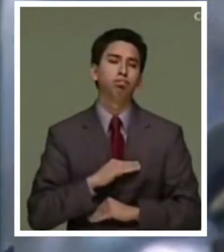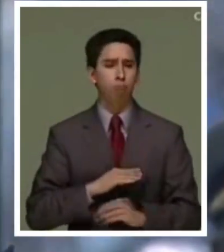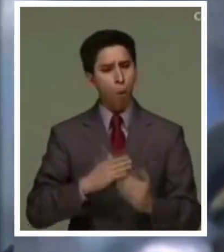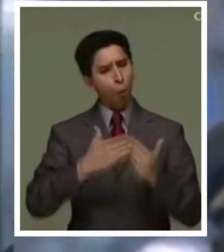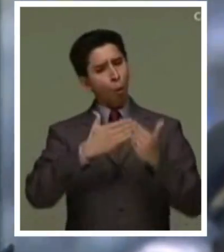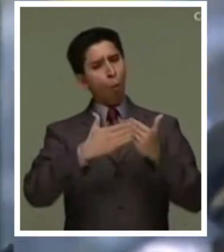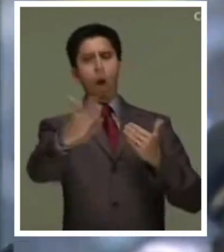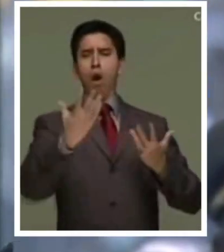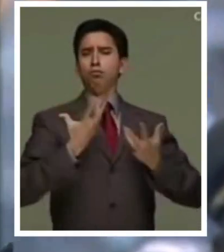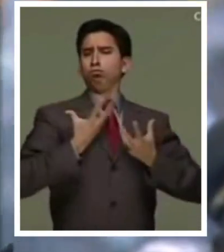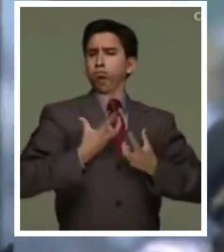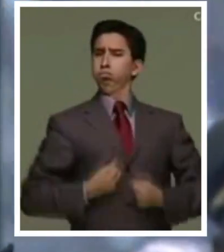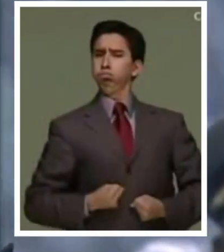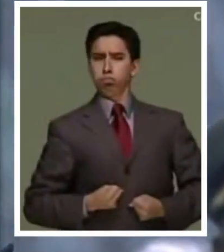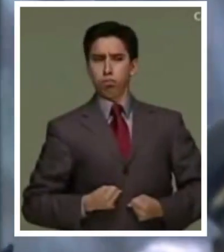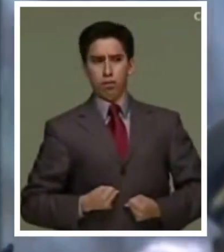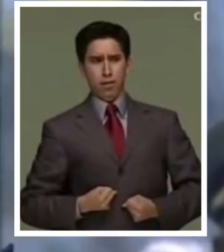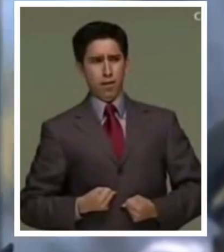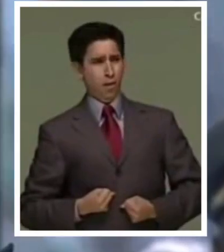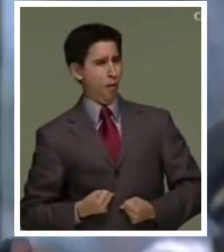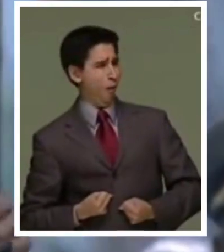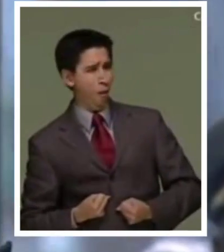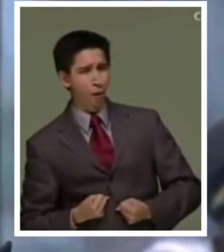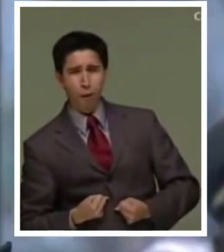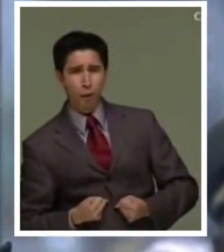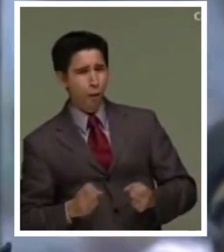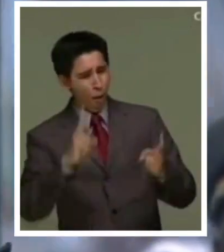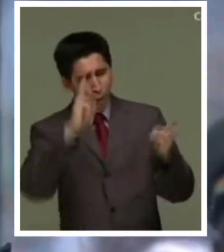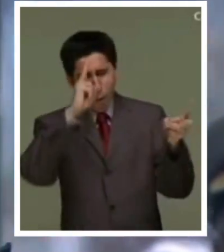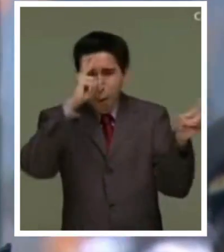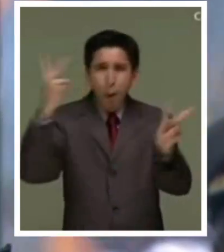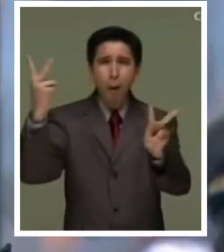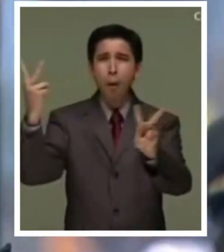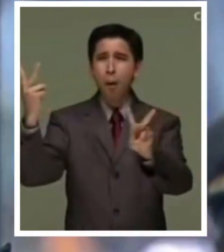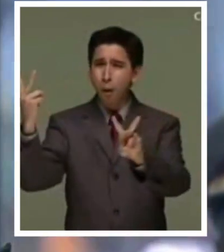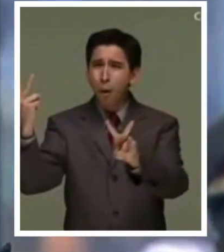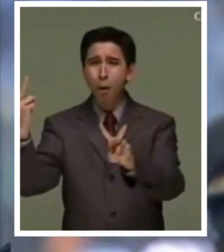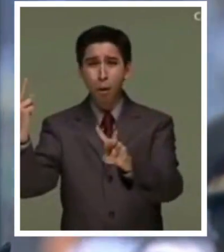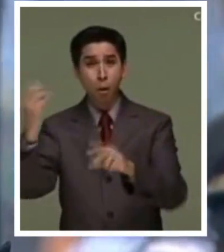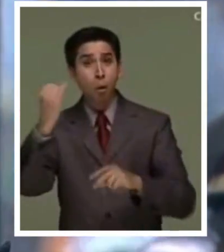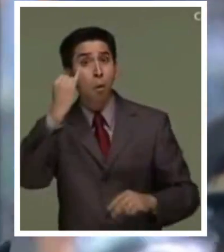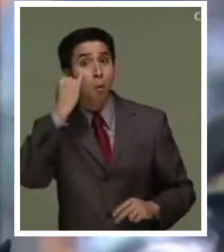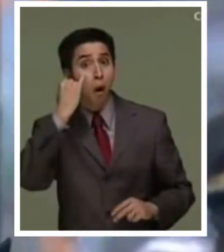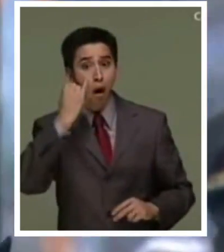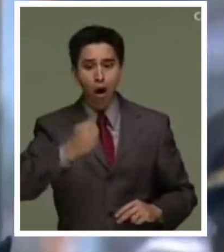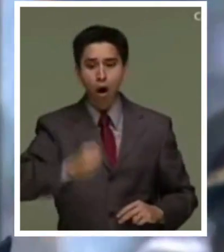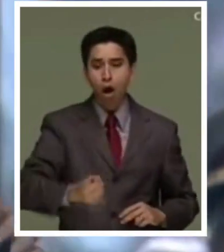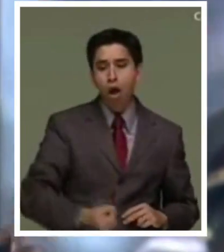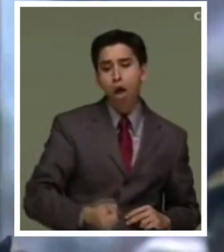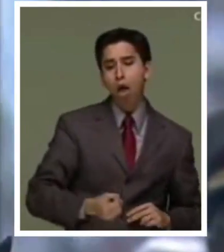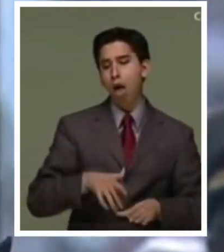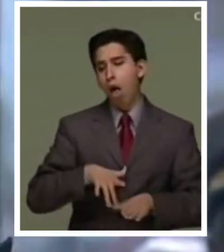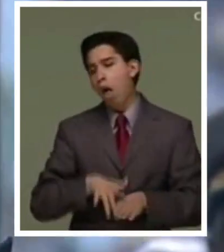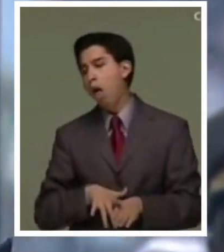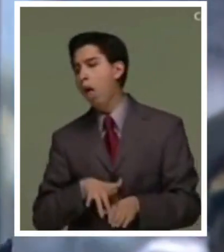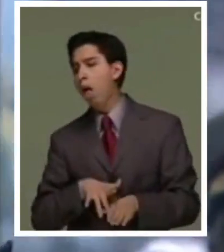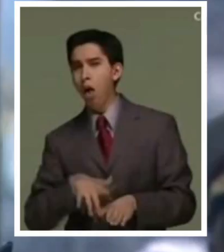father and a friend. And that's why we learn so much from him, and that's why we can learn from him still.